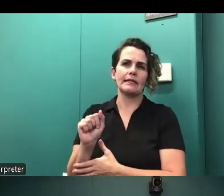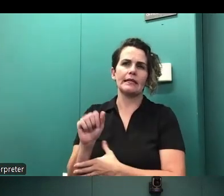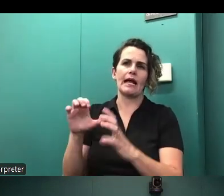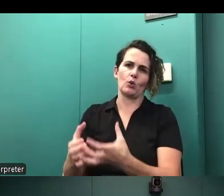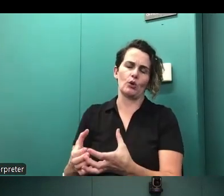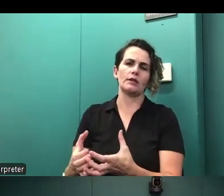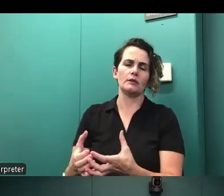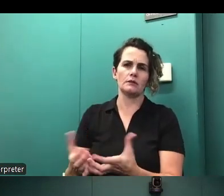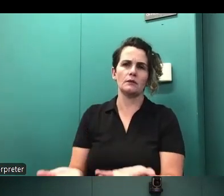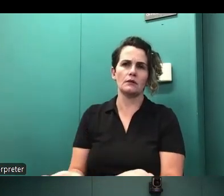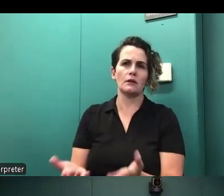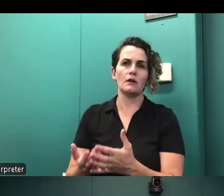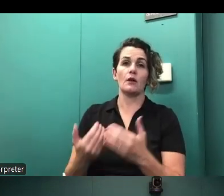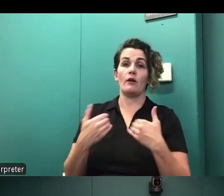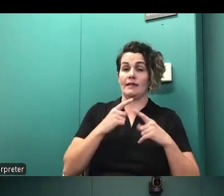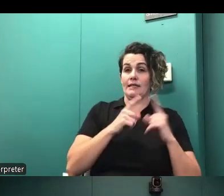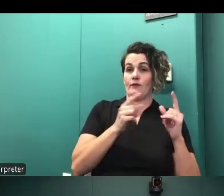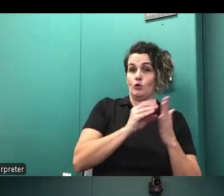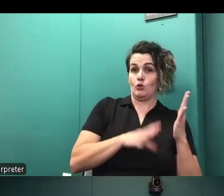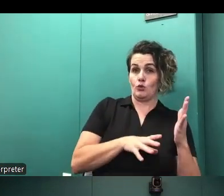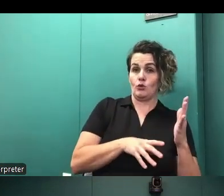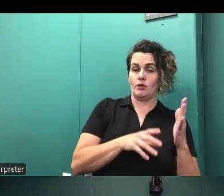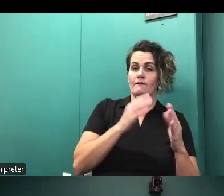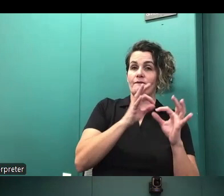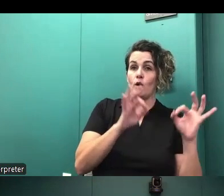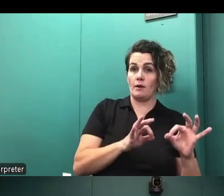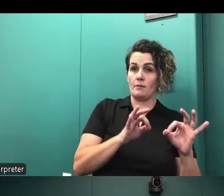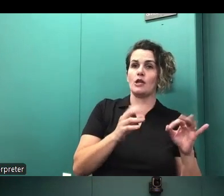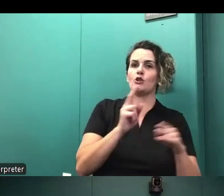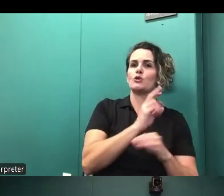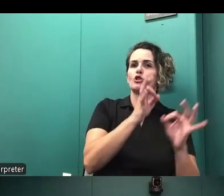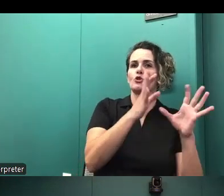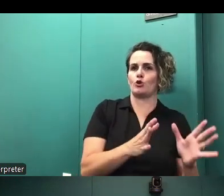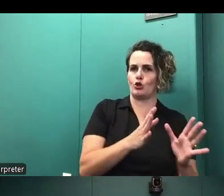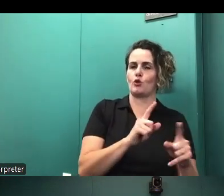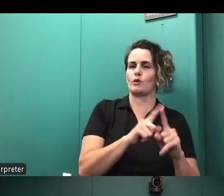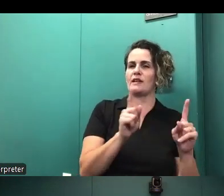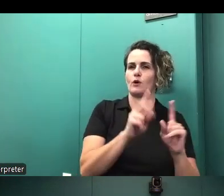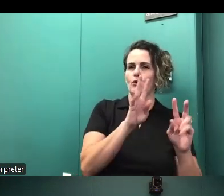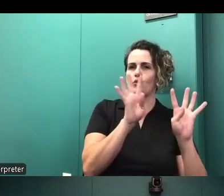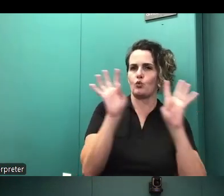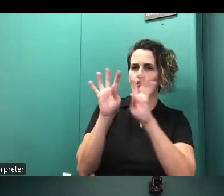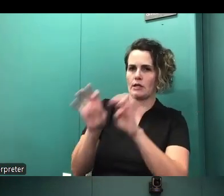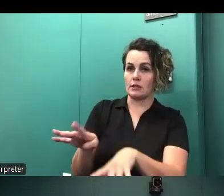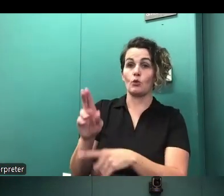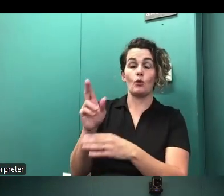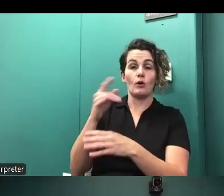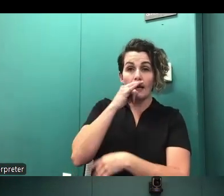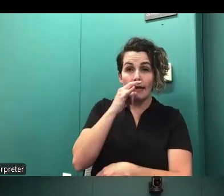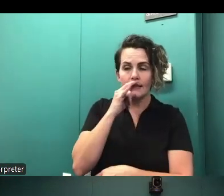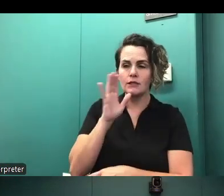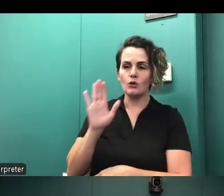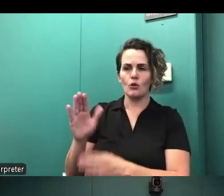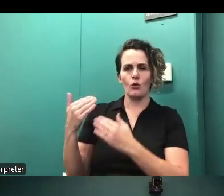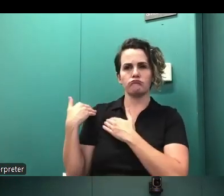category, right? But I have a different one that I use for my student who uses an interpreter, right? But this is just for those kids, like, what's